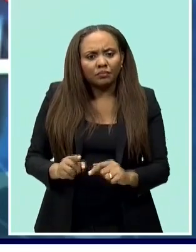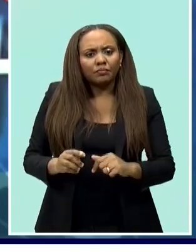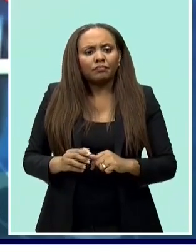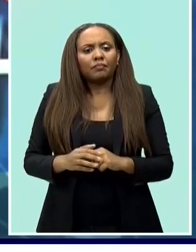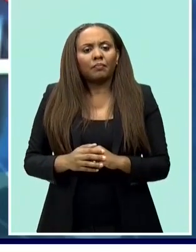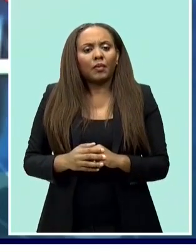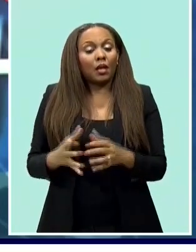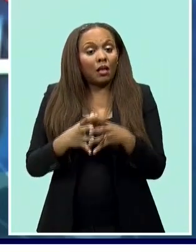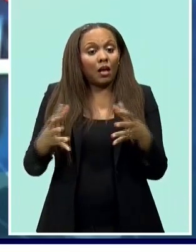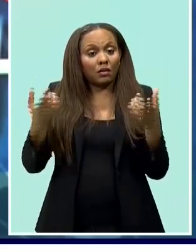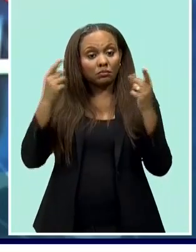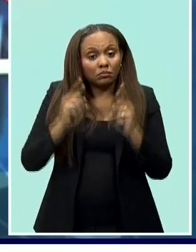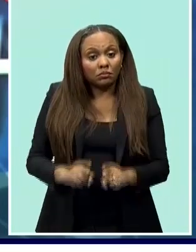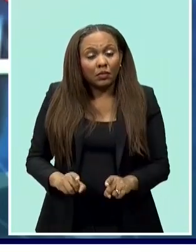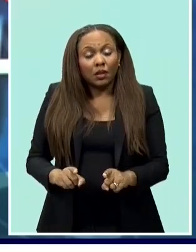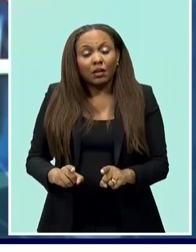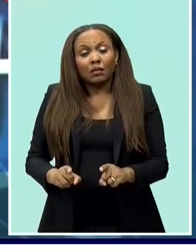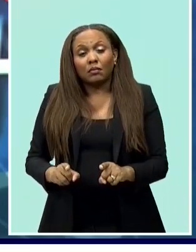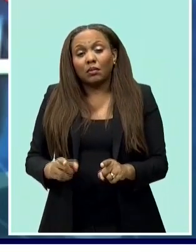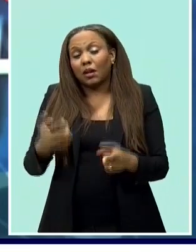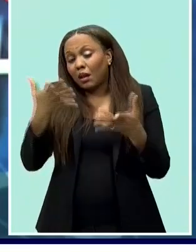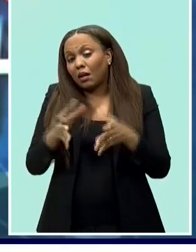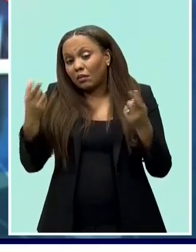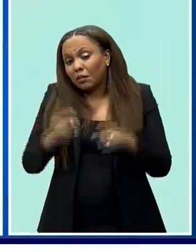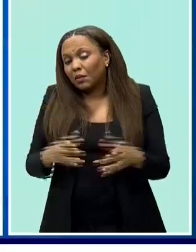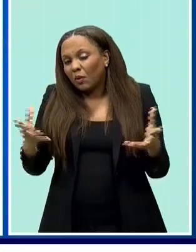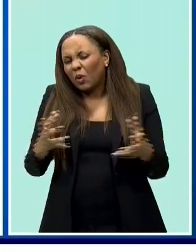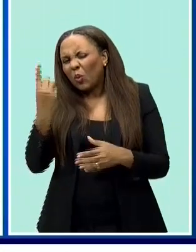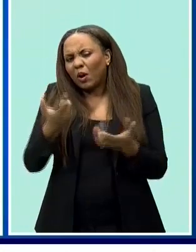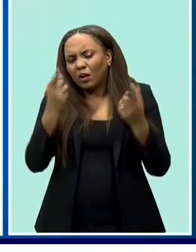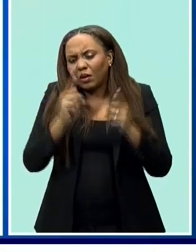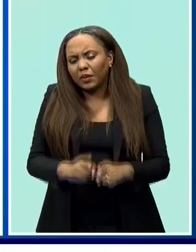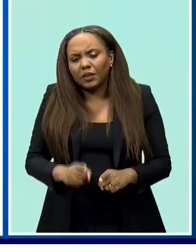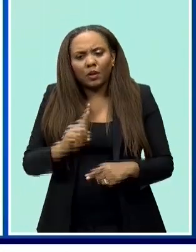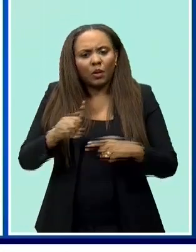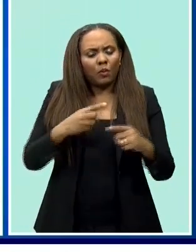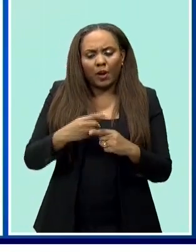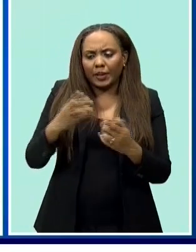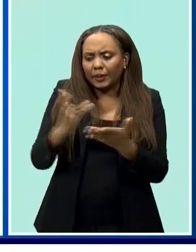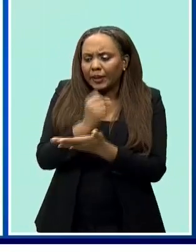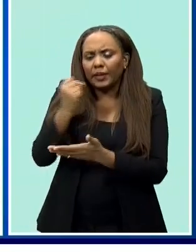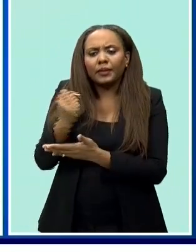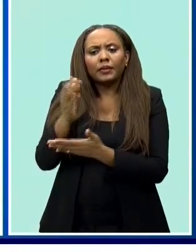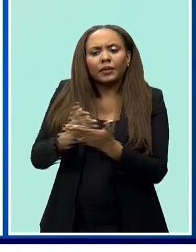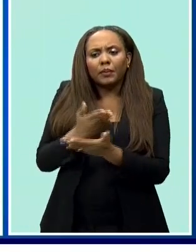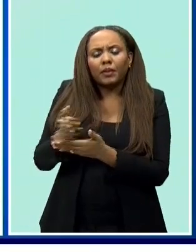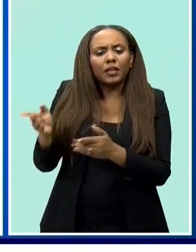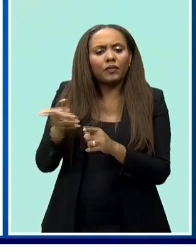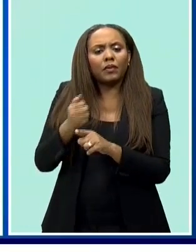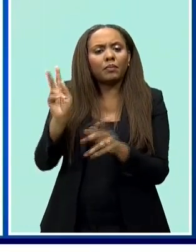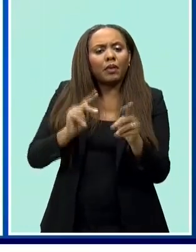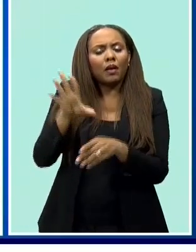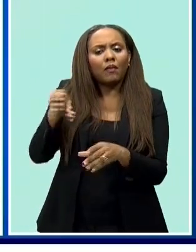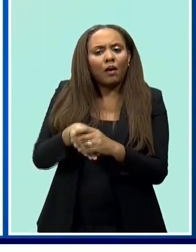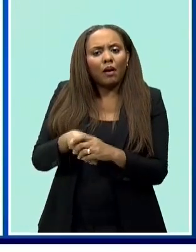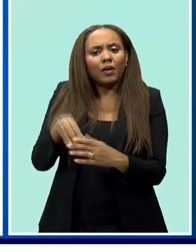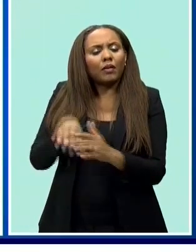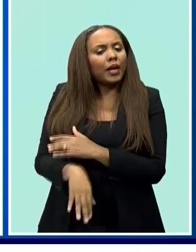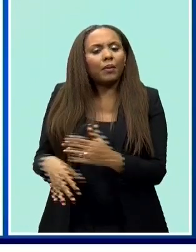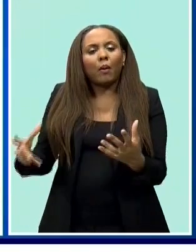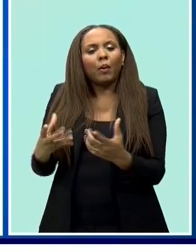on assets recovered from criminal activity. The special meeting, hosted by the Prime Minister of Trinidad